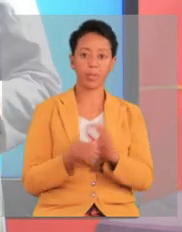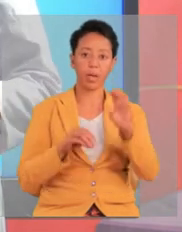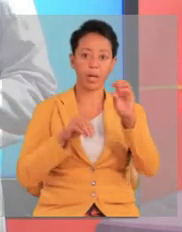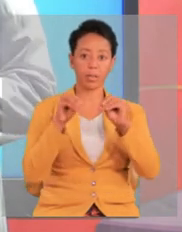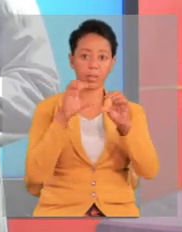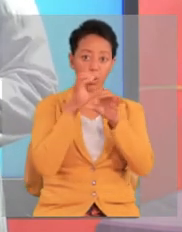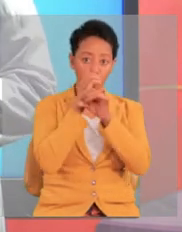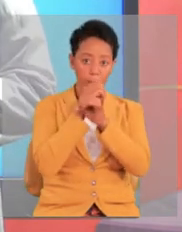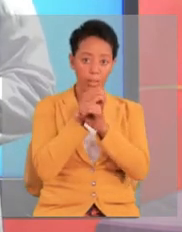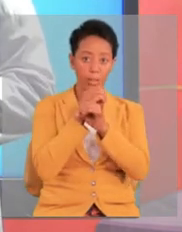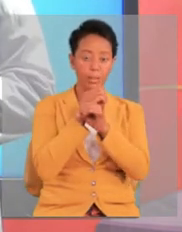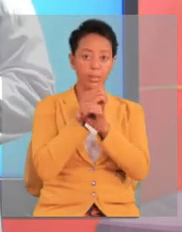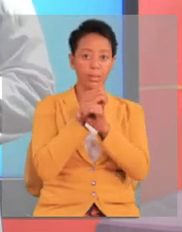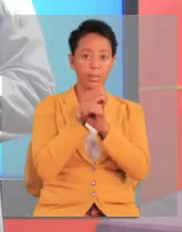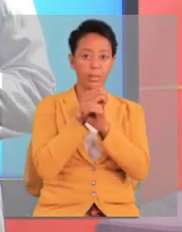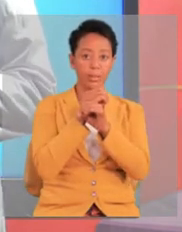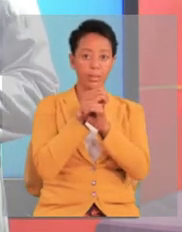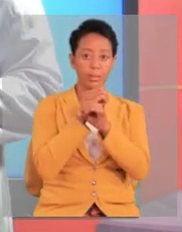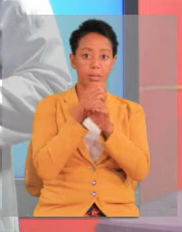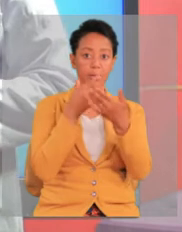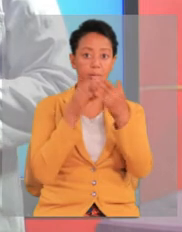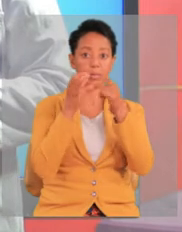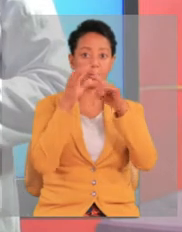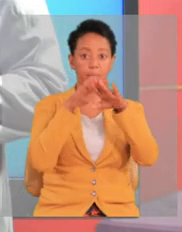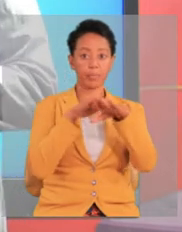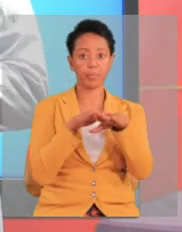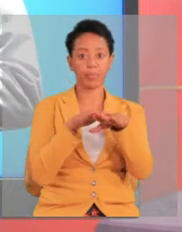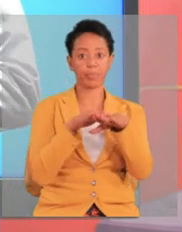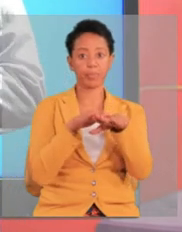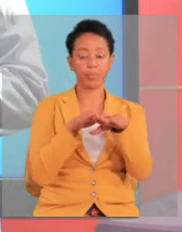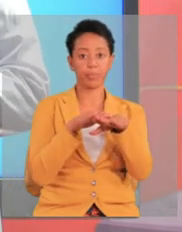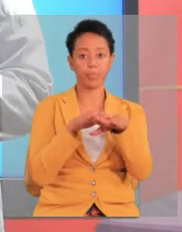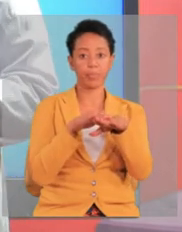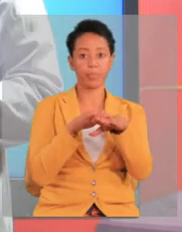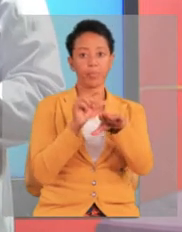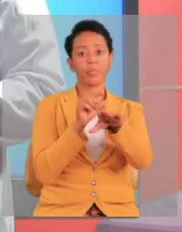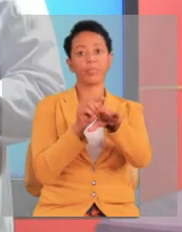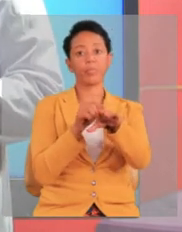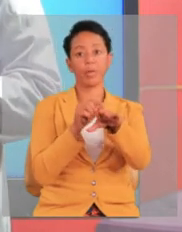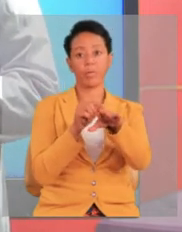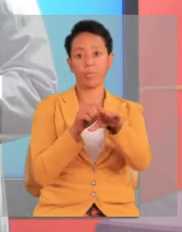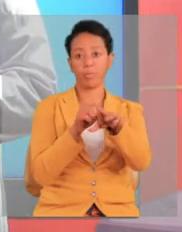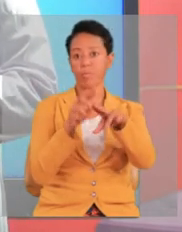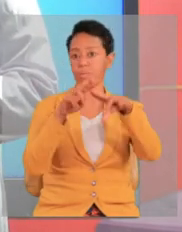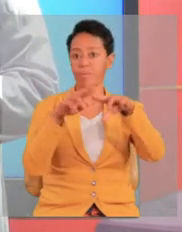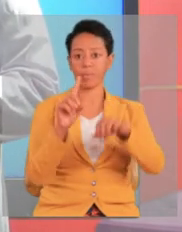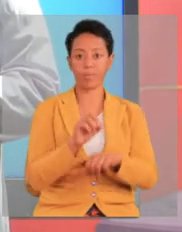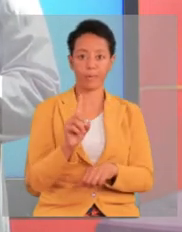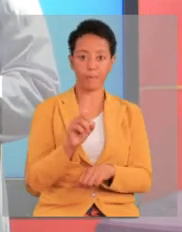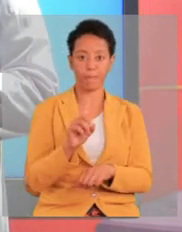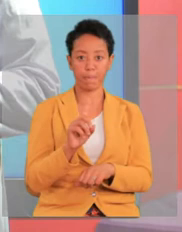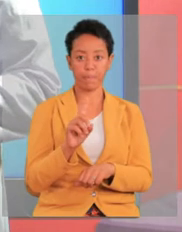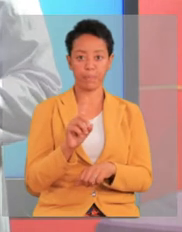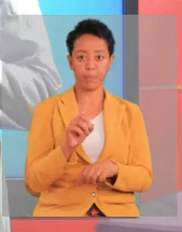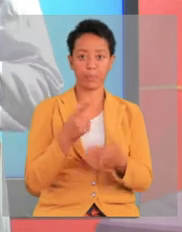already completed, right? In such a case, no time is set.